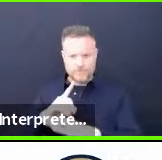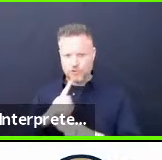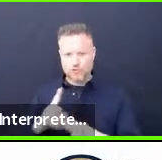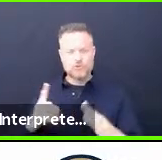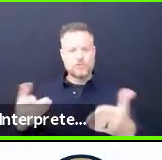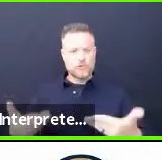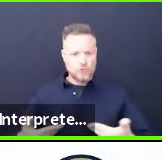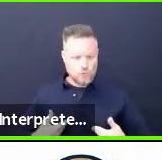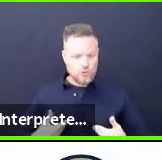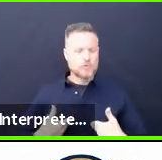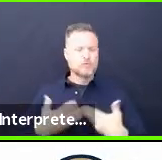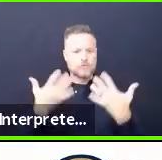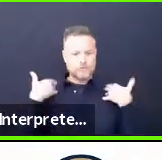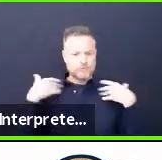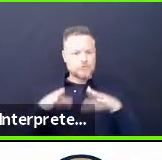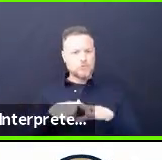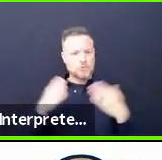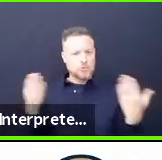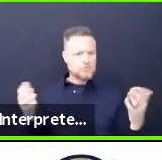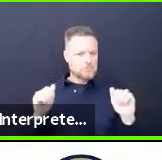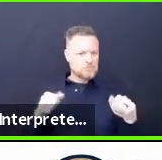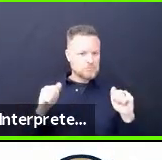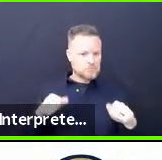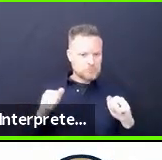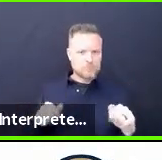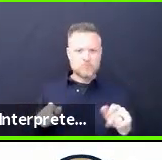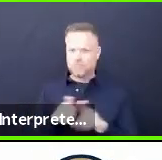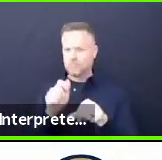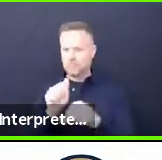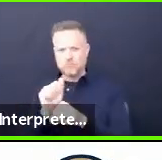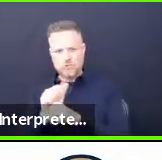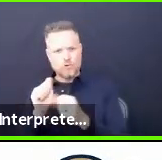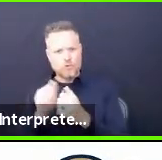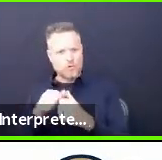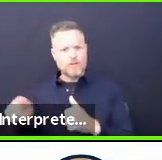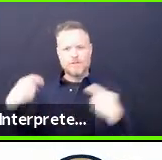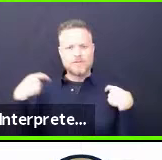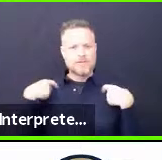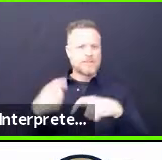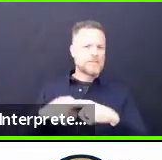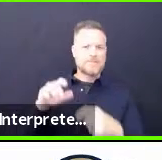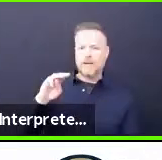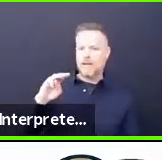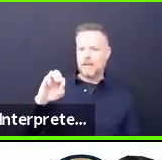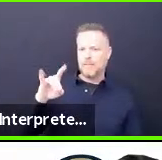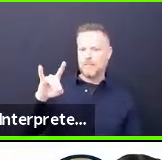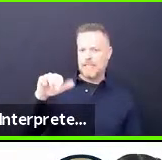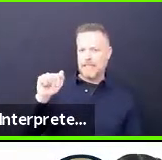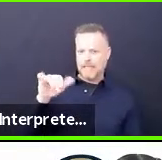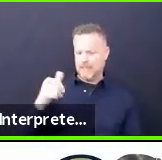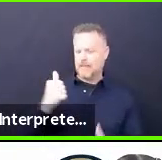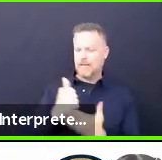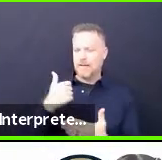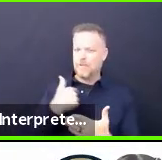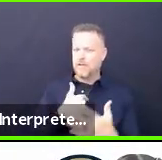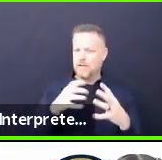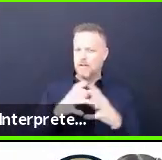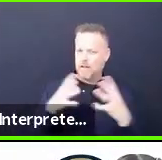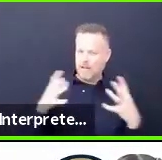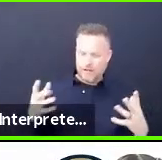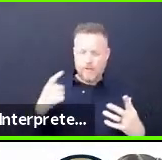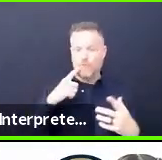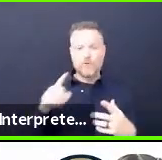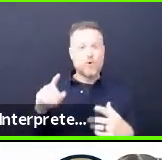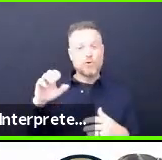welcoming as possible. And of course, working with Spanish media absolutely has helped. Having the information on social media, having